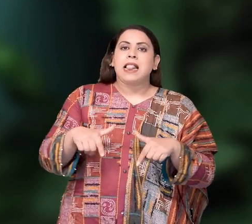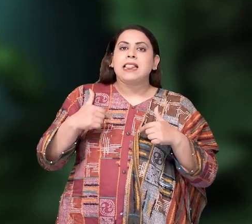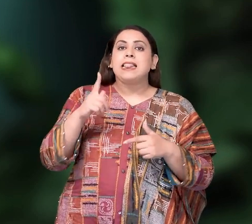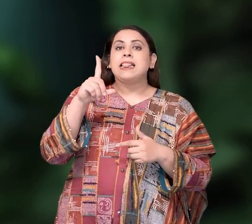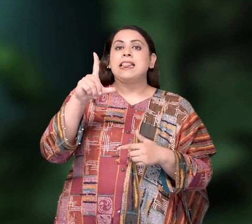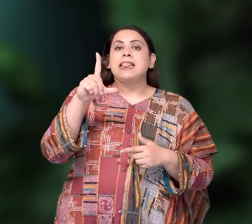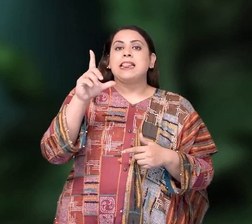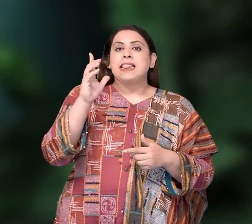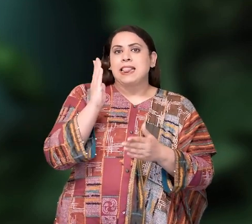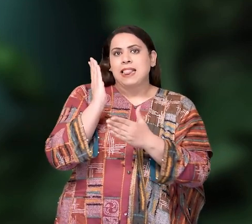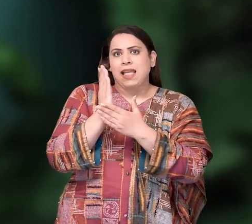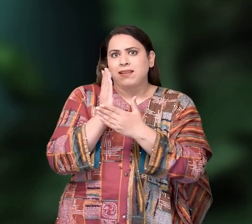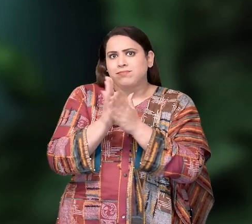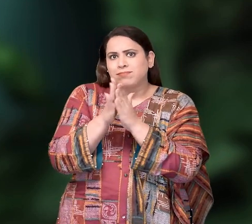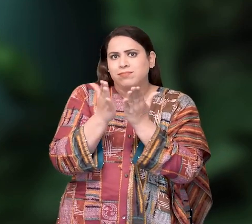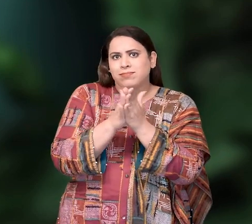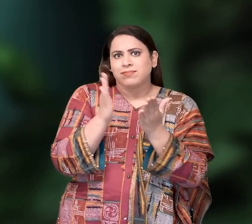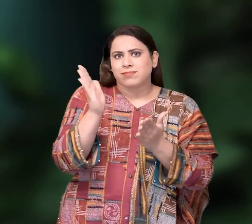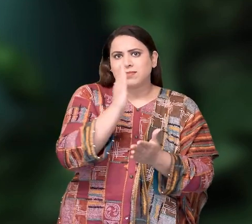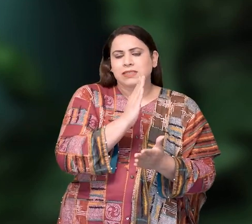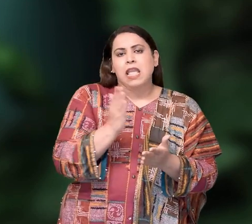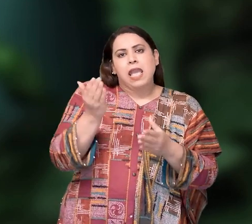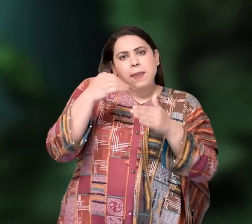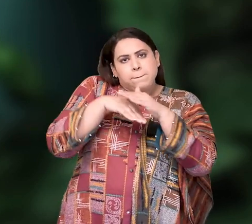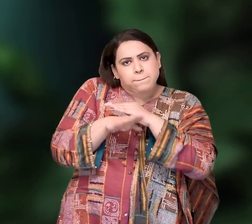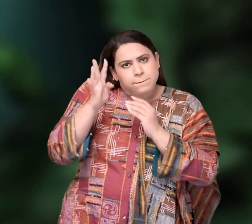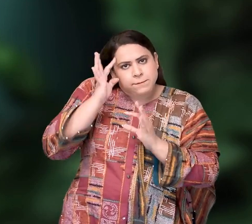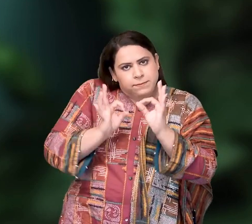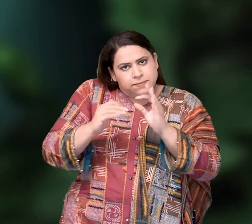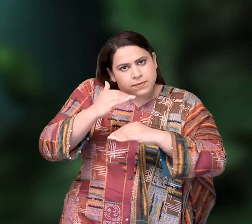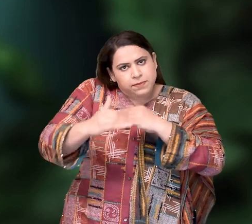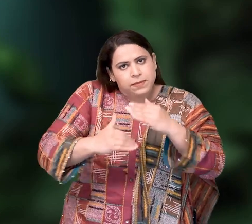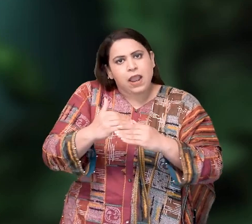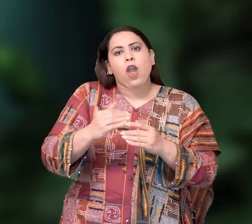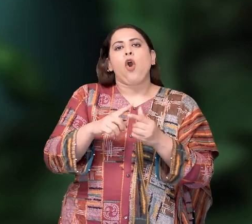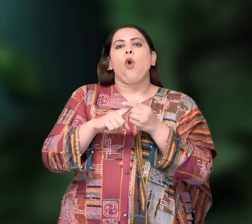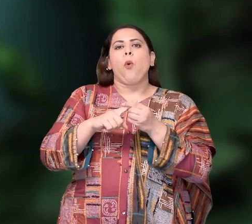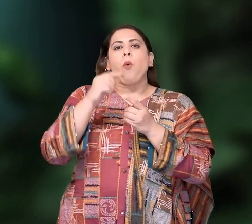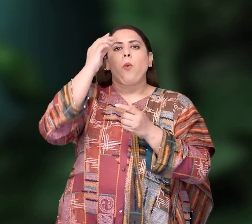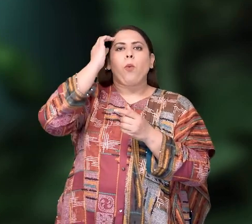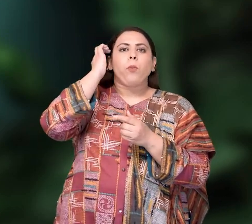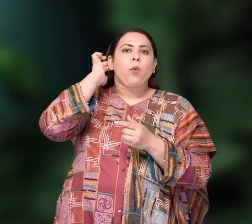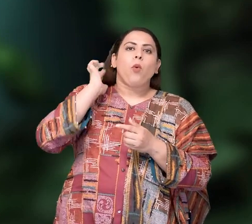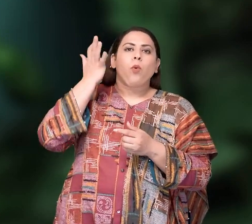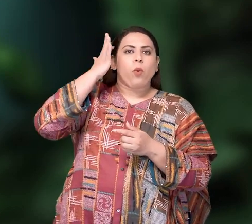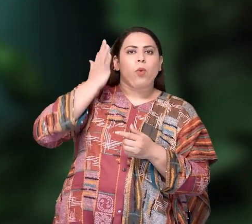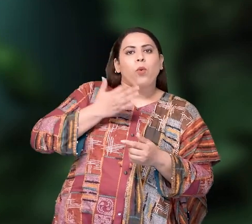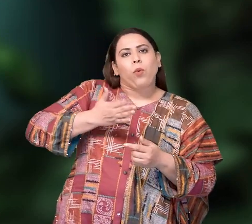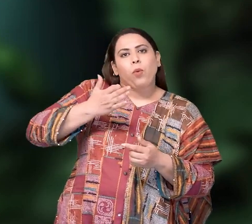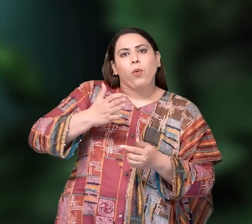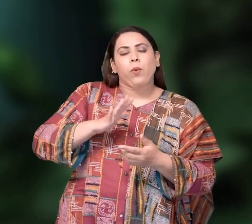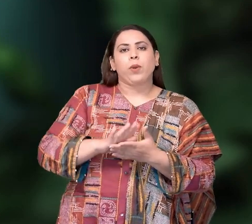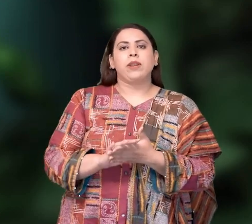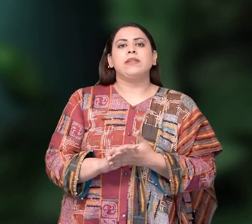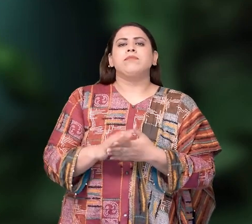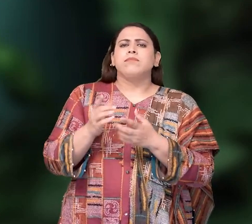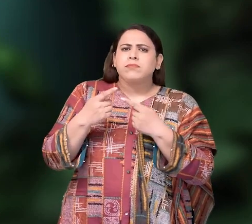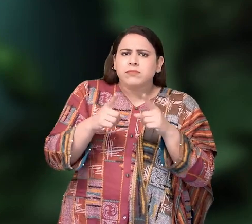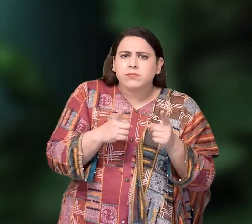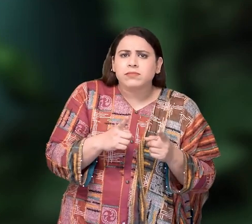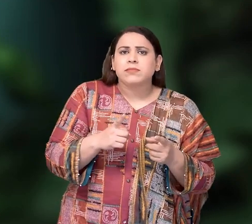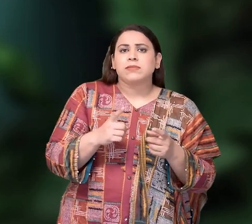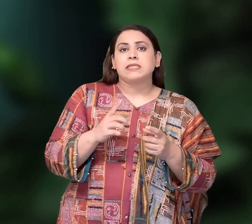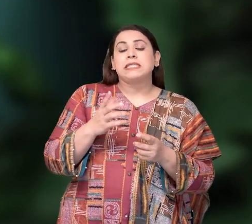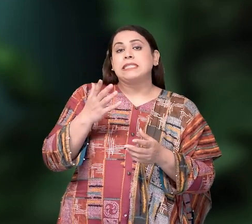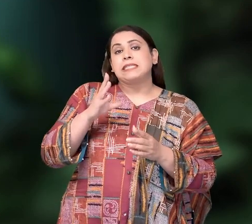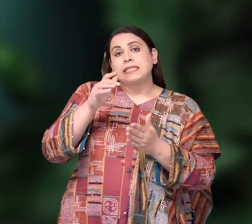library where we preserved some of his languages, most important poetry, some of his languages, because it